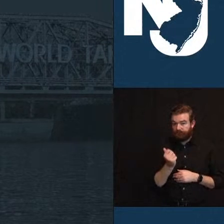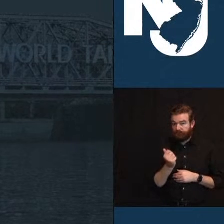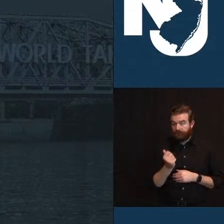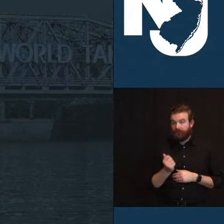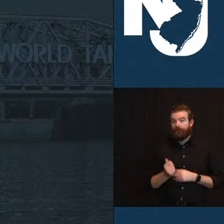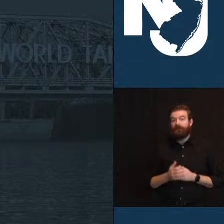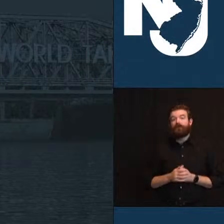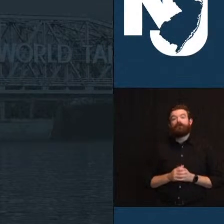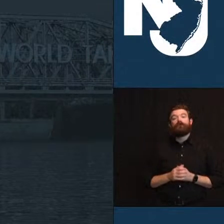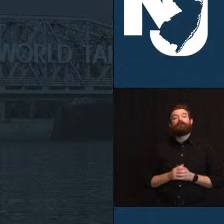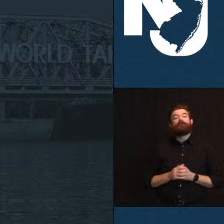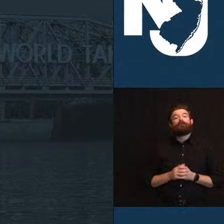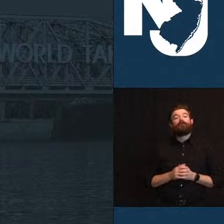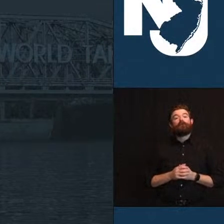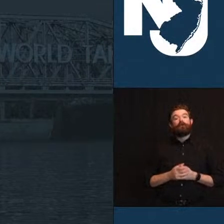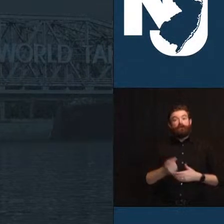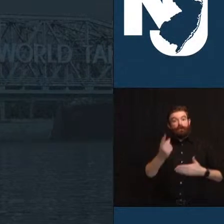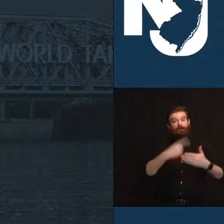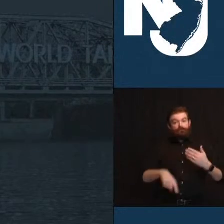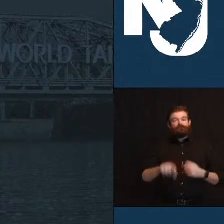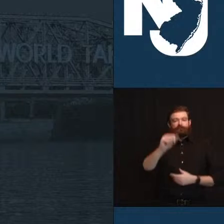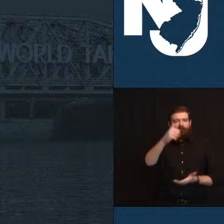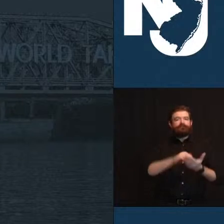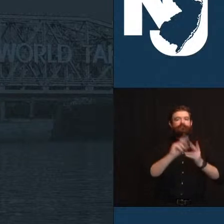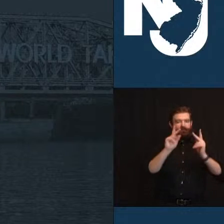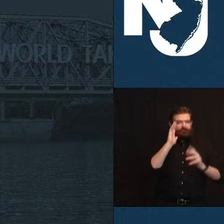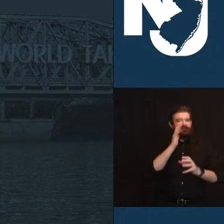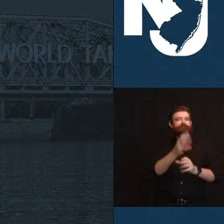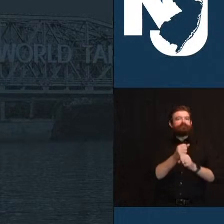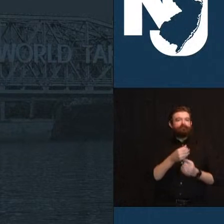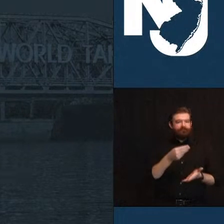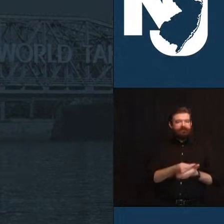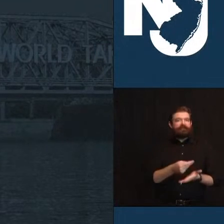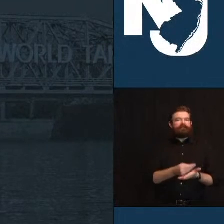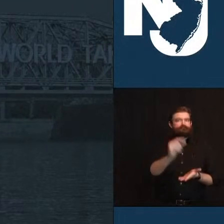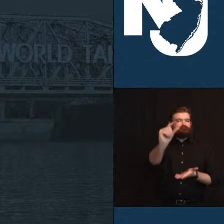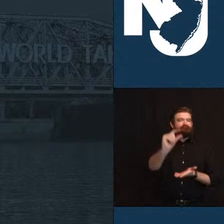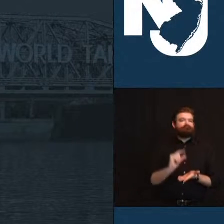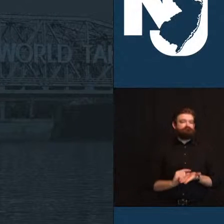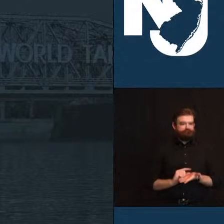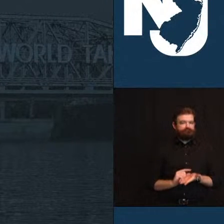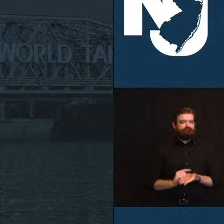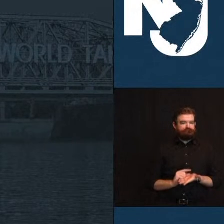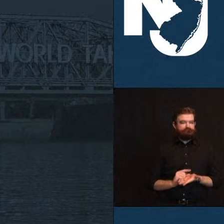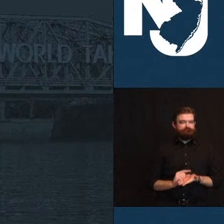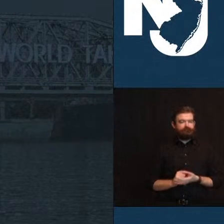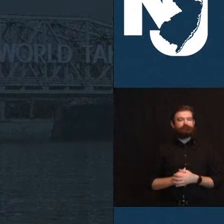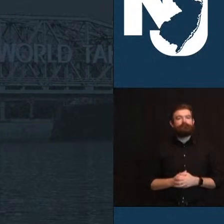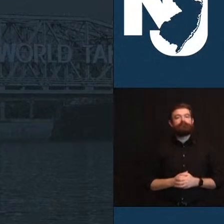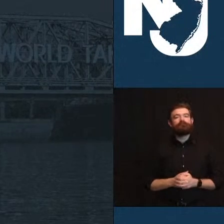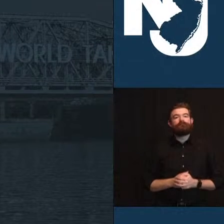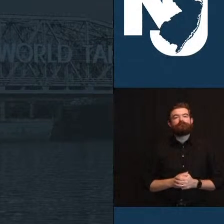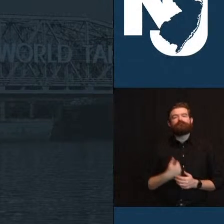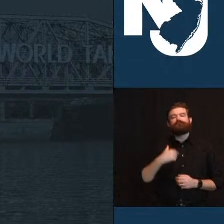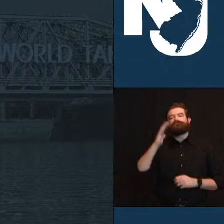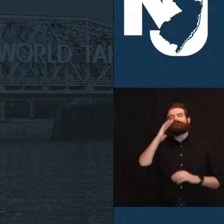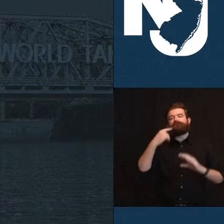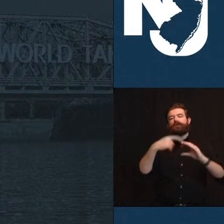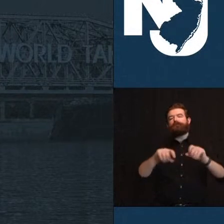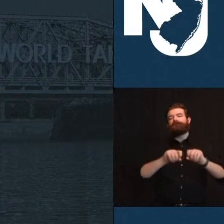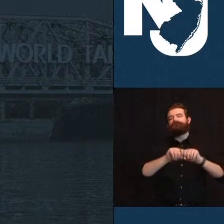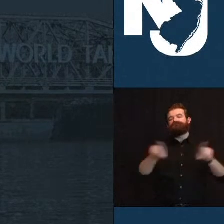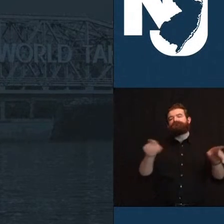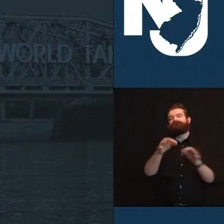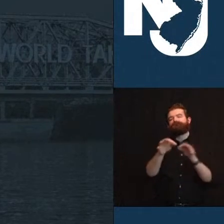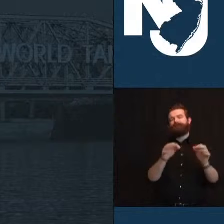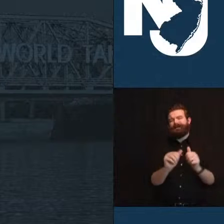Those workers can expect to receive emails with instructions. Happily, those payments should arrive just in time